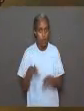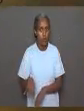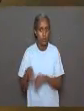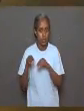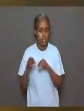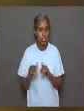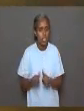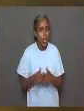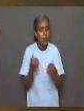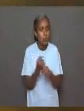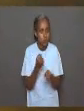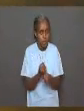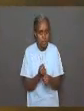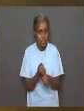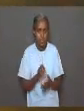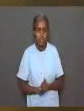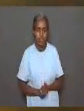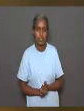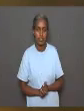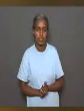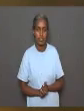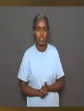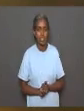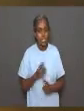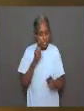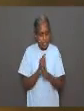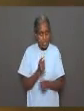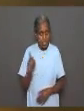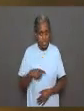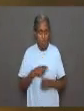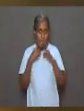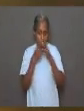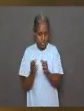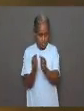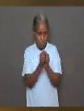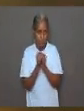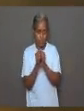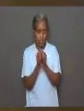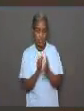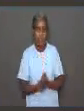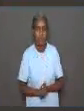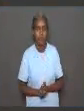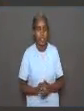Hello, students. How did you manage? Let us check our answers together.